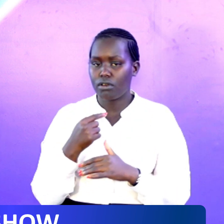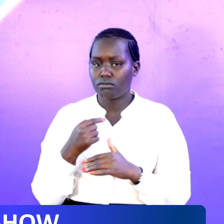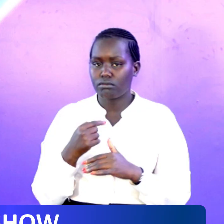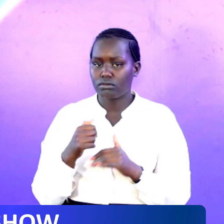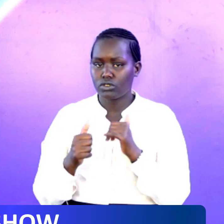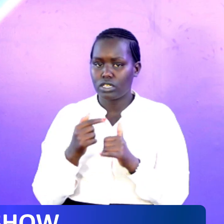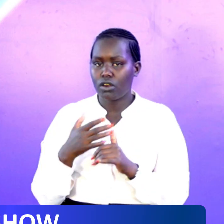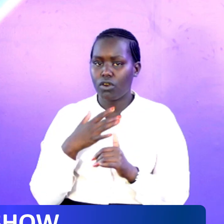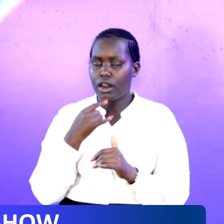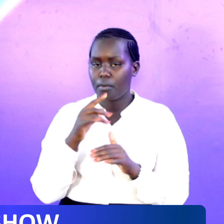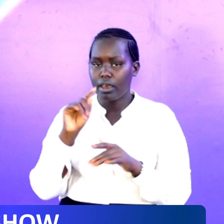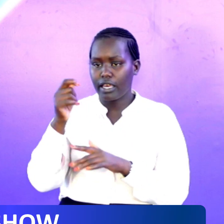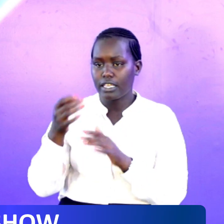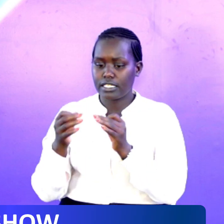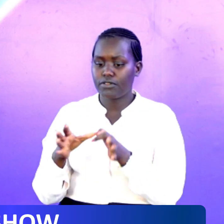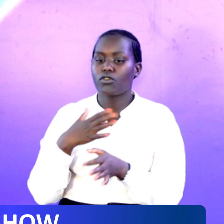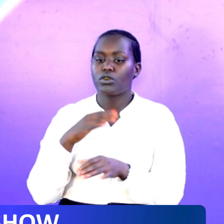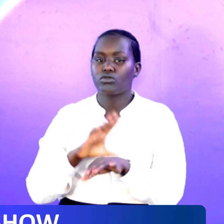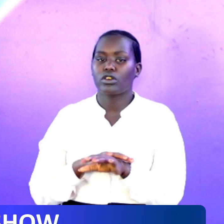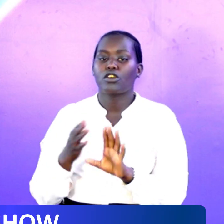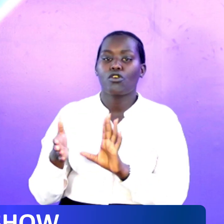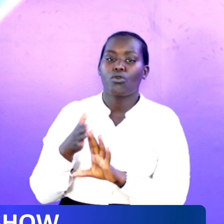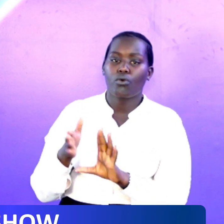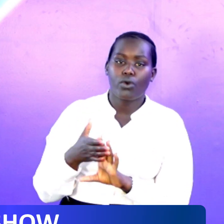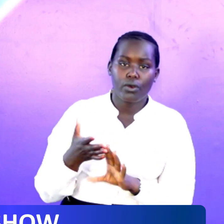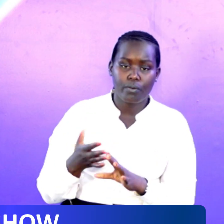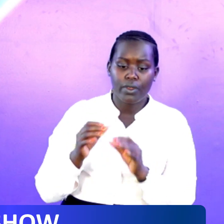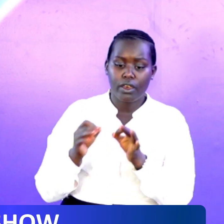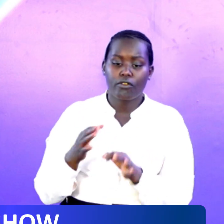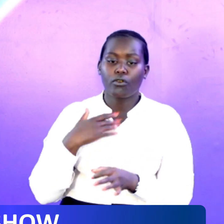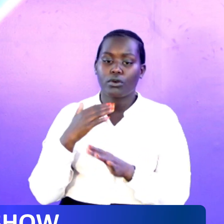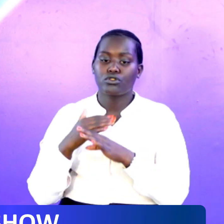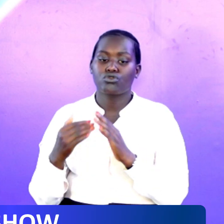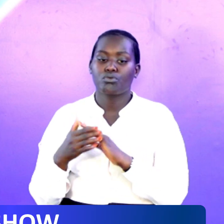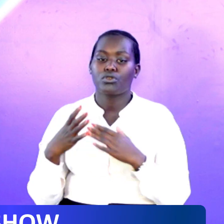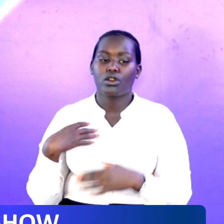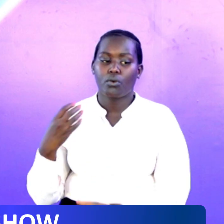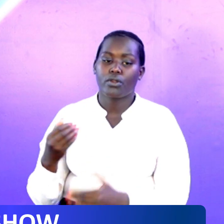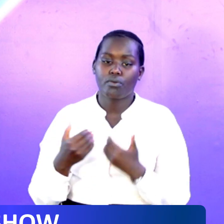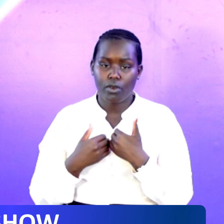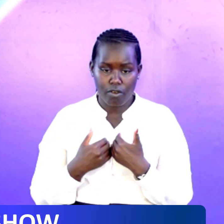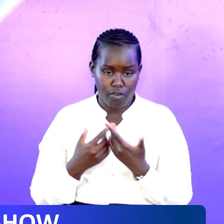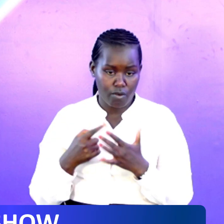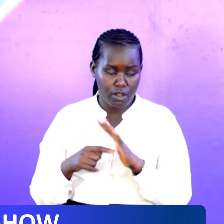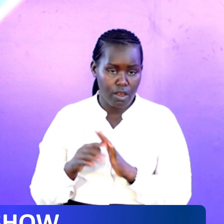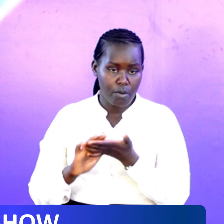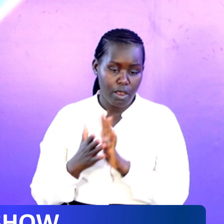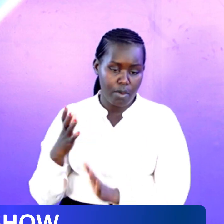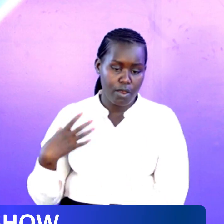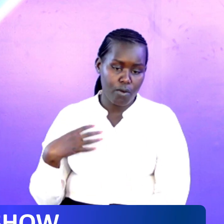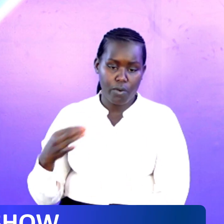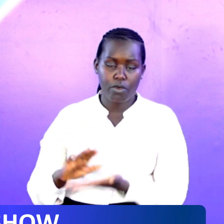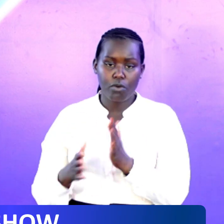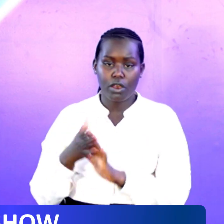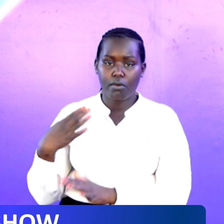quick returns, Yeah. maybe. But if you really want to build wealth, there's what you call having money, but there's called being wealthy. Yeah. Being